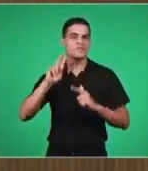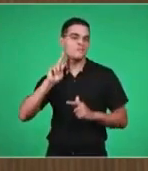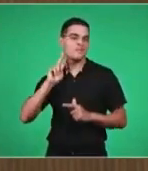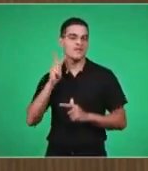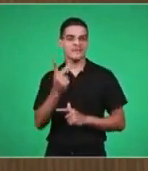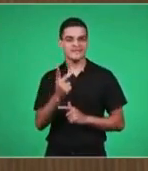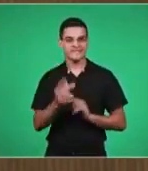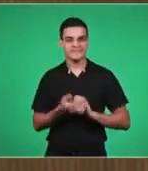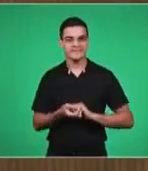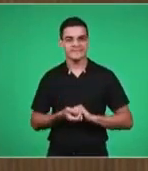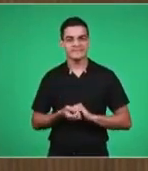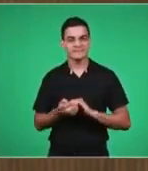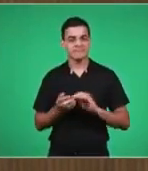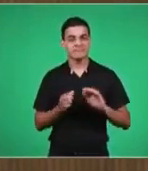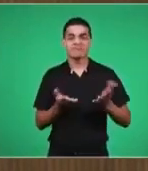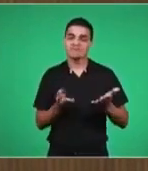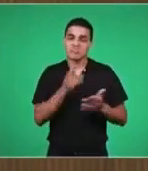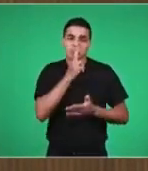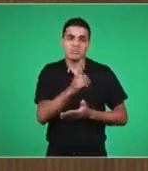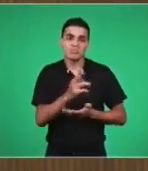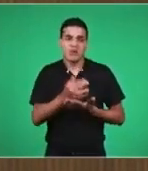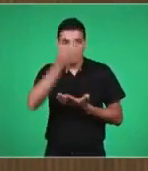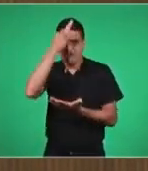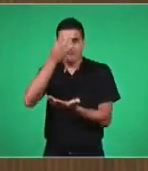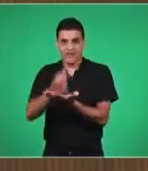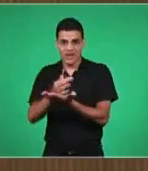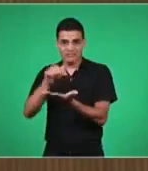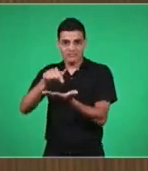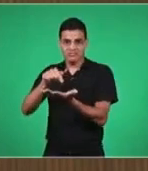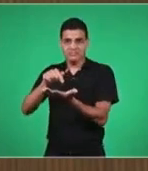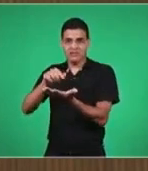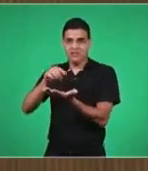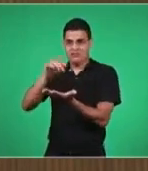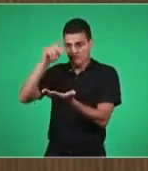Brazil, and faith is absolute.